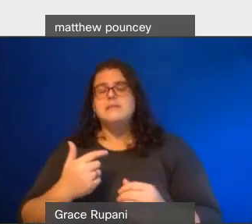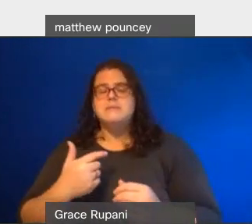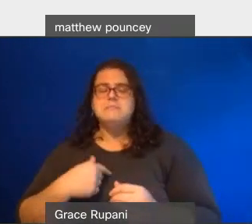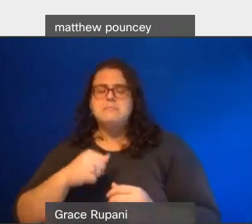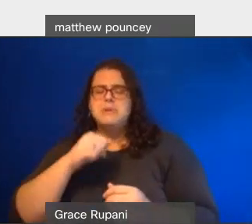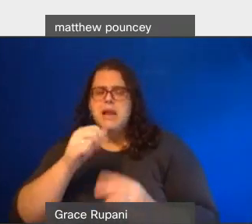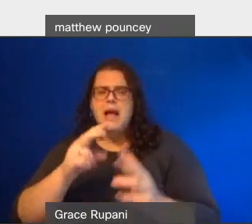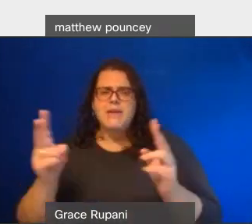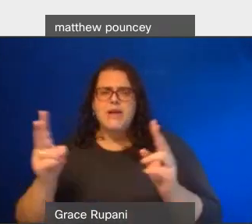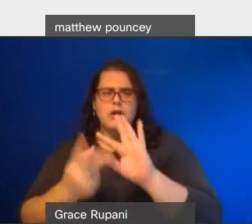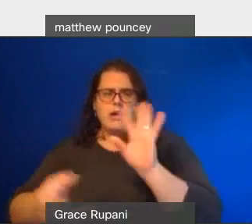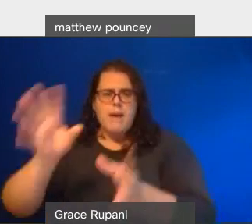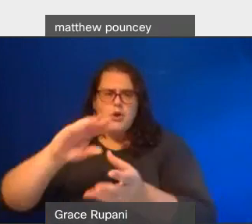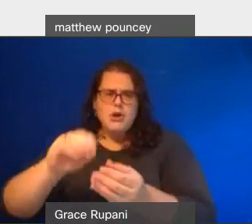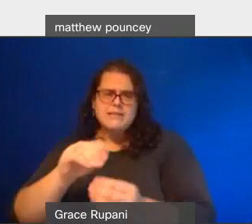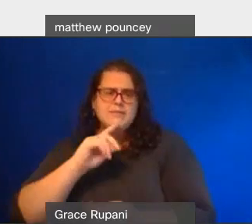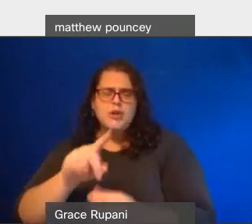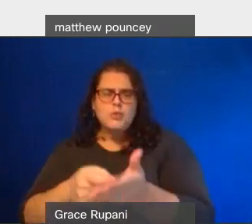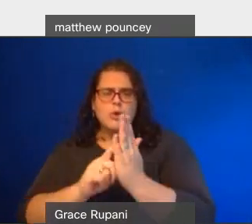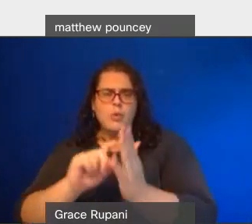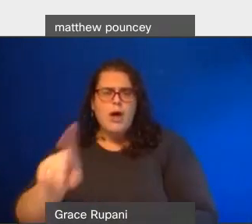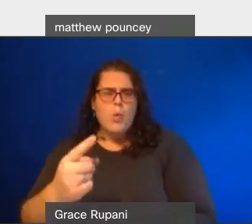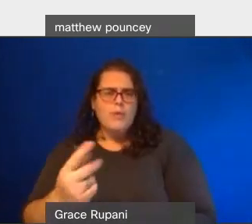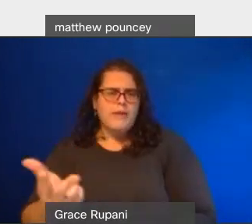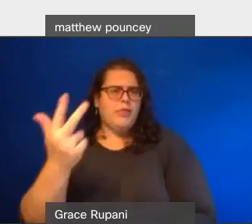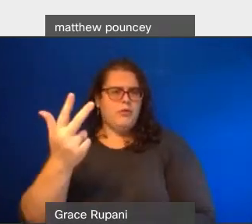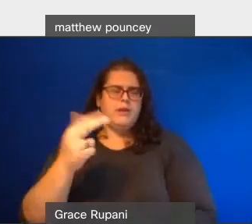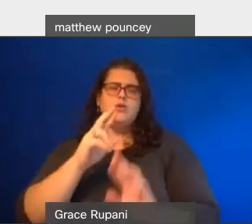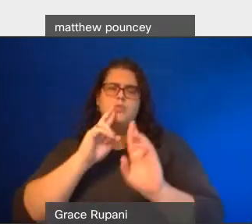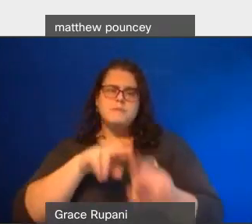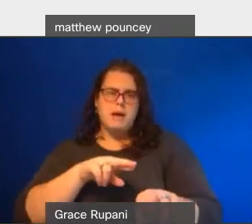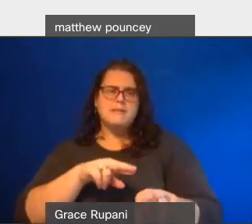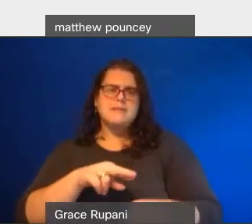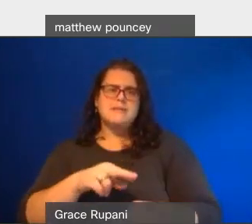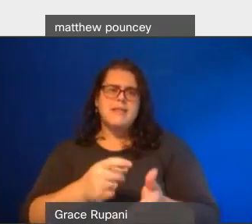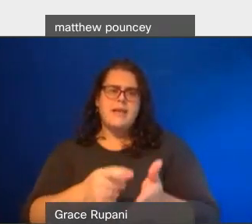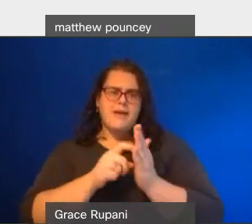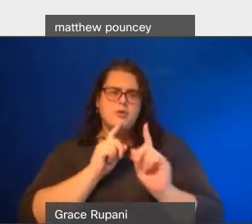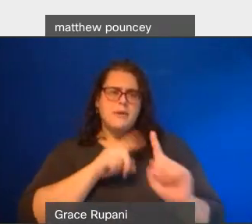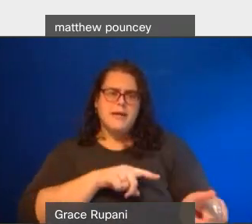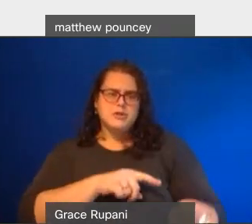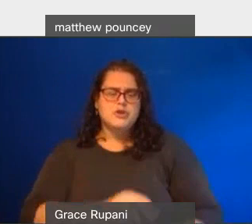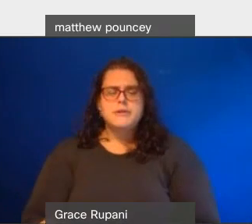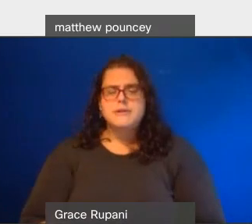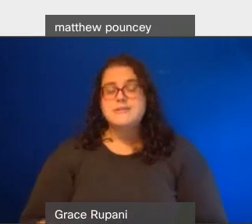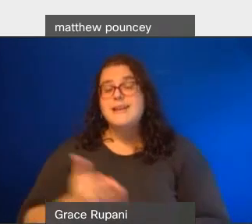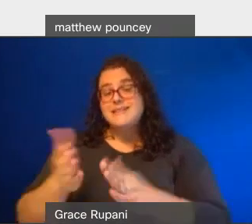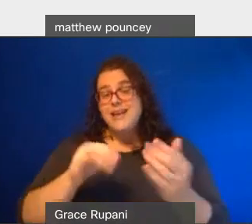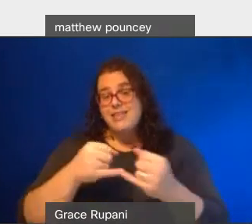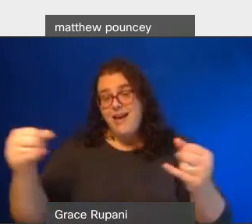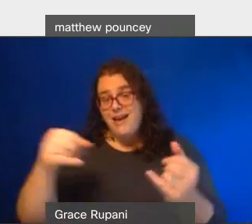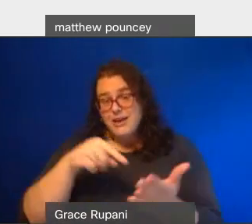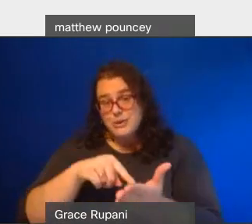3 responses that have to be answered. The deadline for those reopening plans is Friday, September